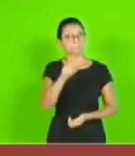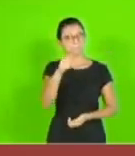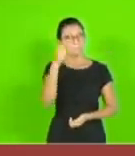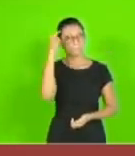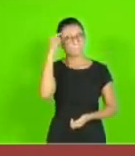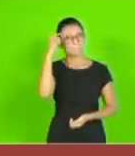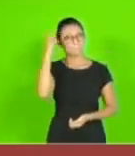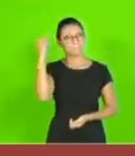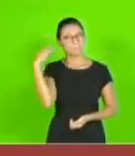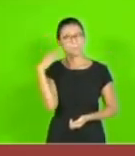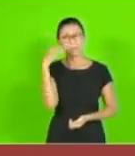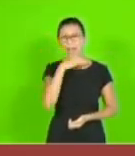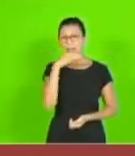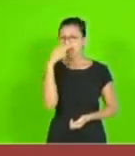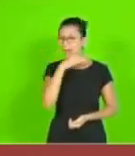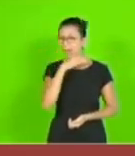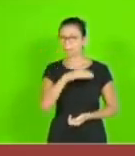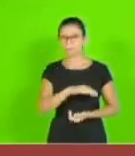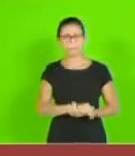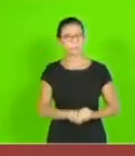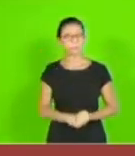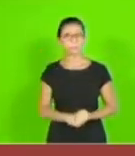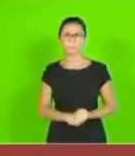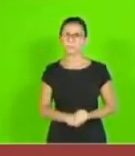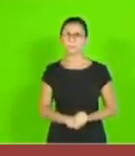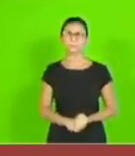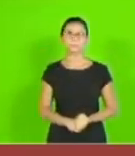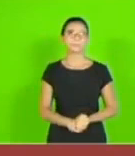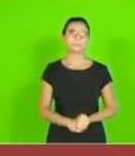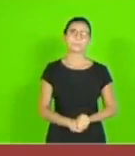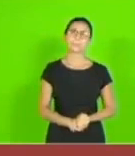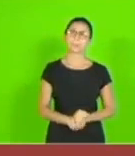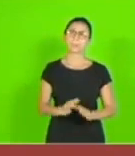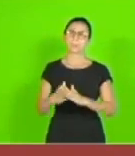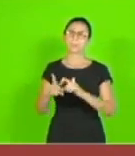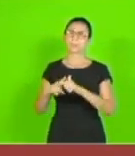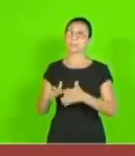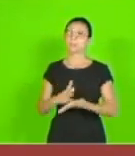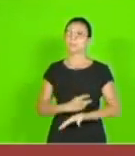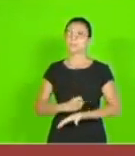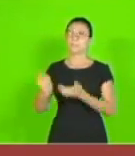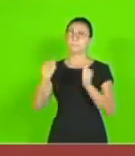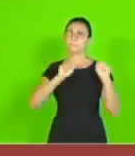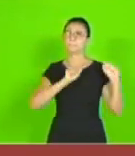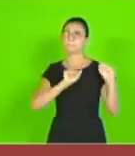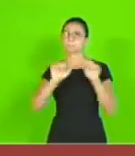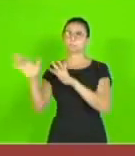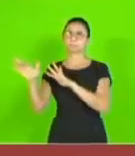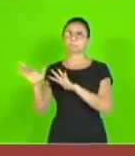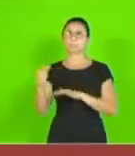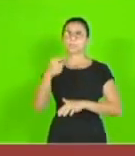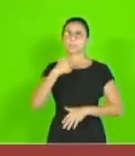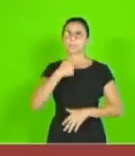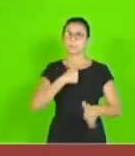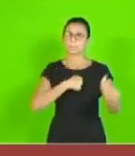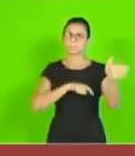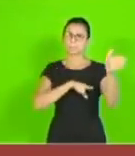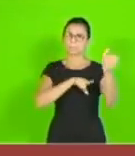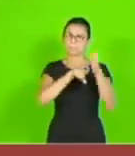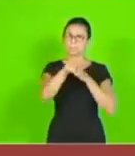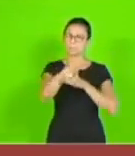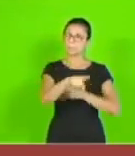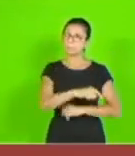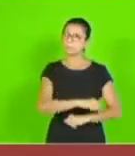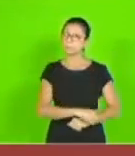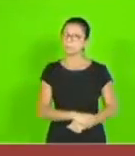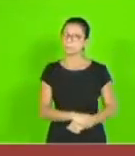In the blink of an eye, we're all going to be gone from here. Open and close your eyes. That's how fast the church is going to go. So I ask